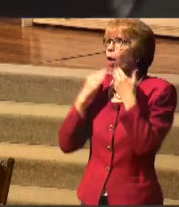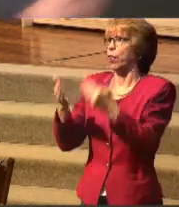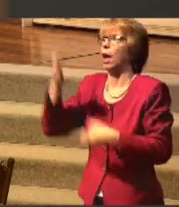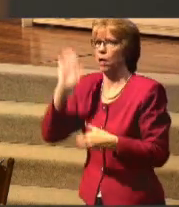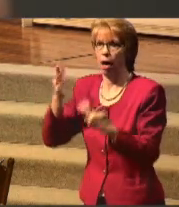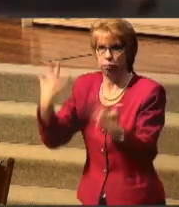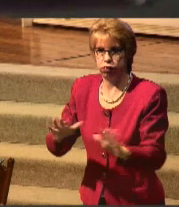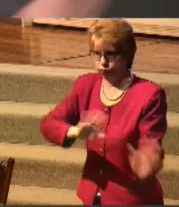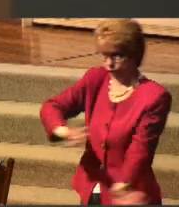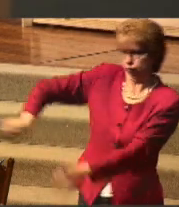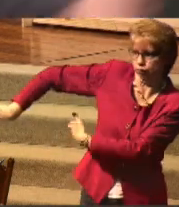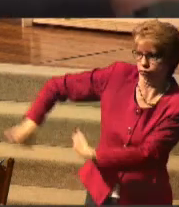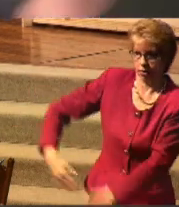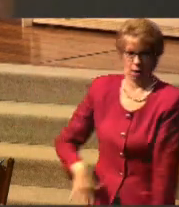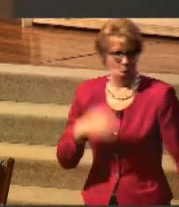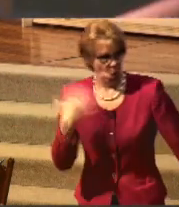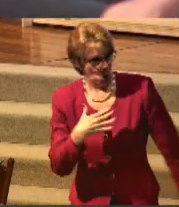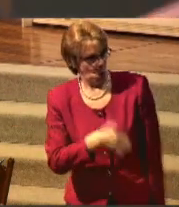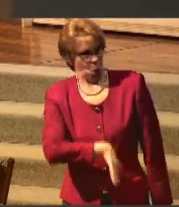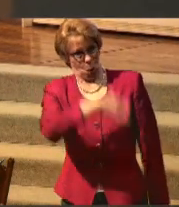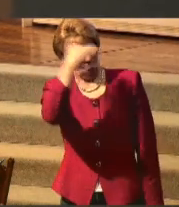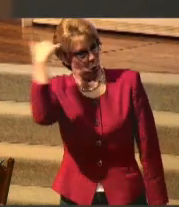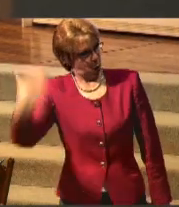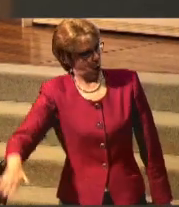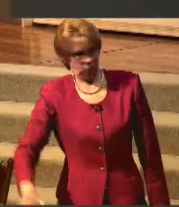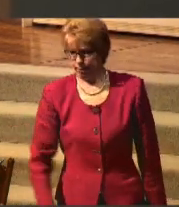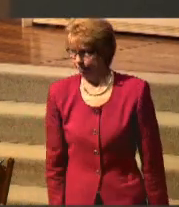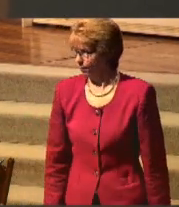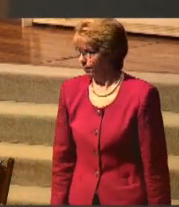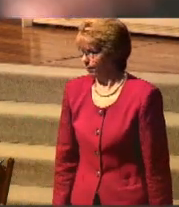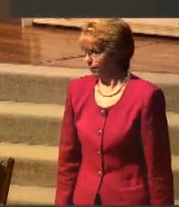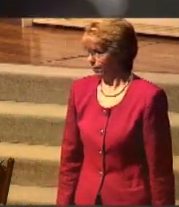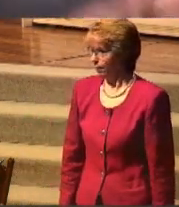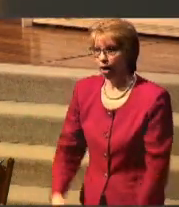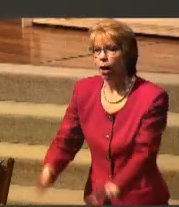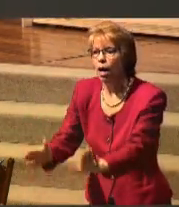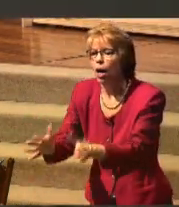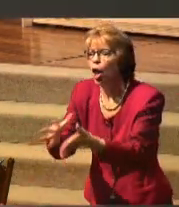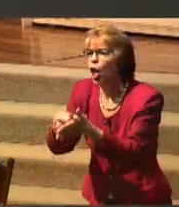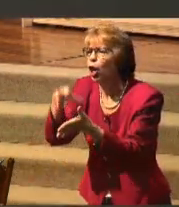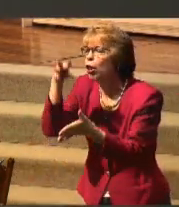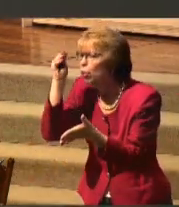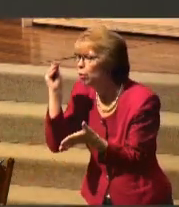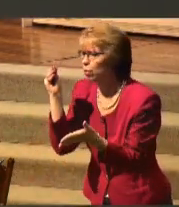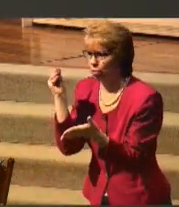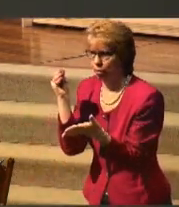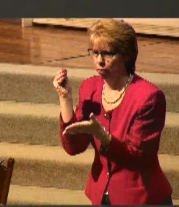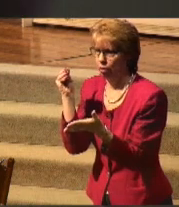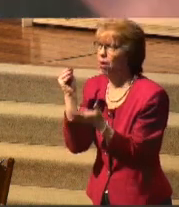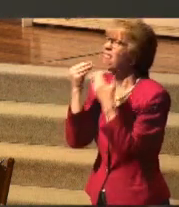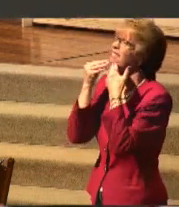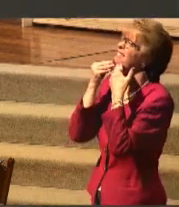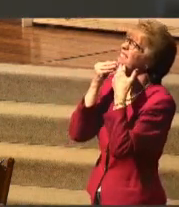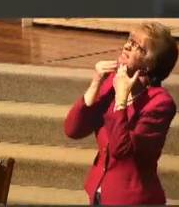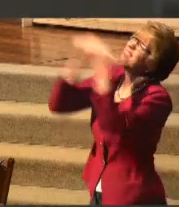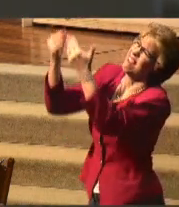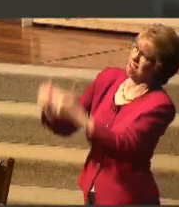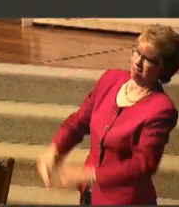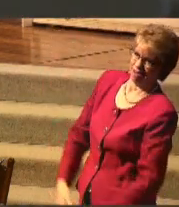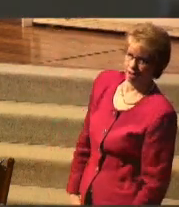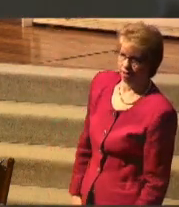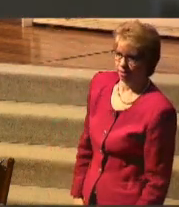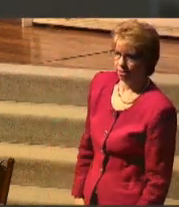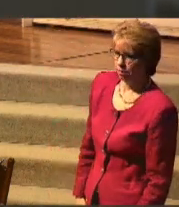Whew, boy, I'm glad I don't have to redo that. Learn from it. Thank God for it,